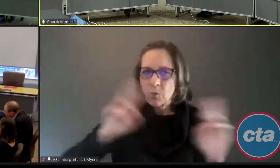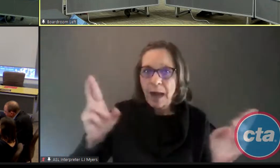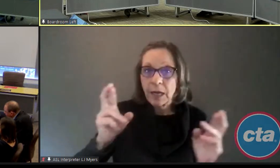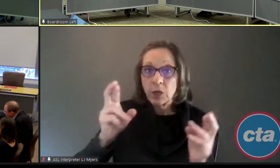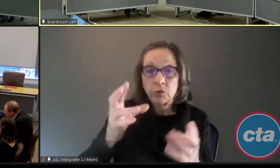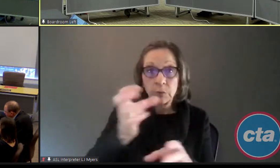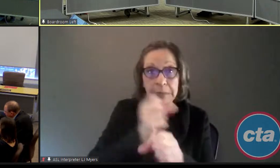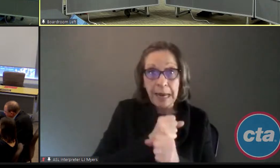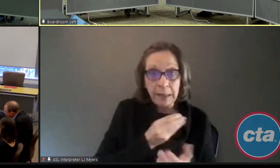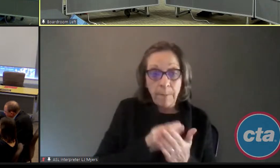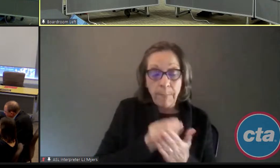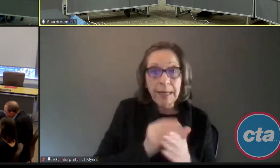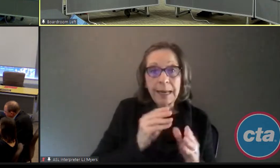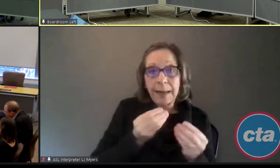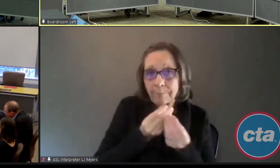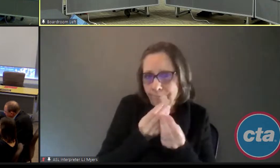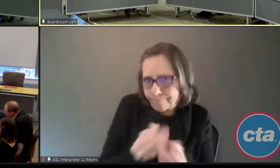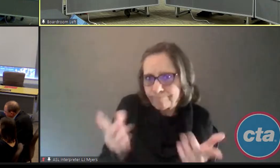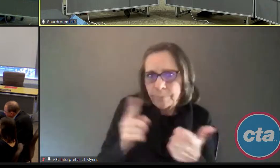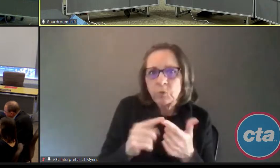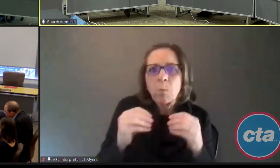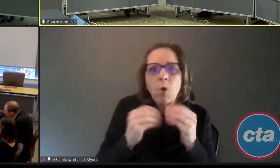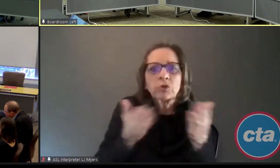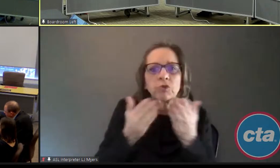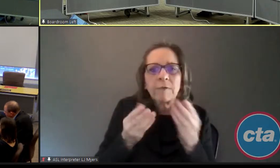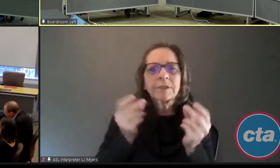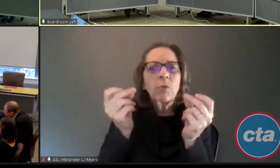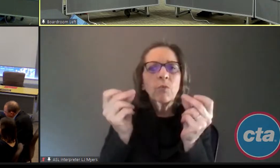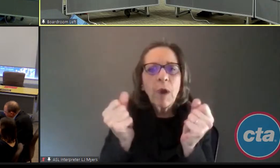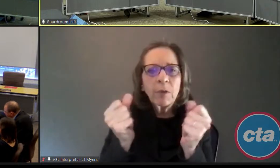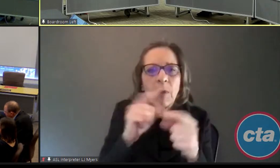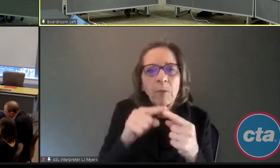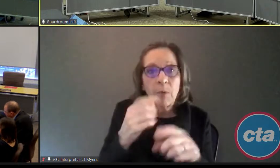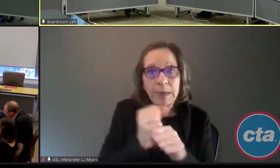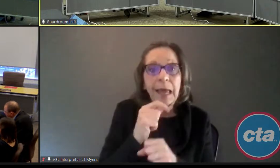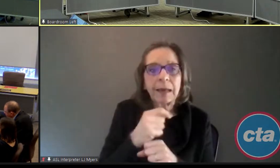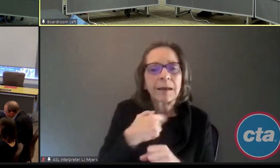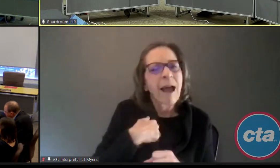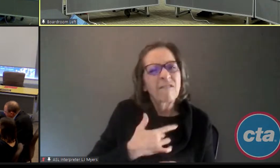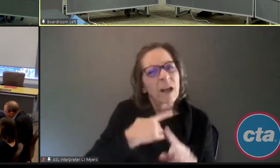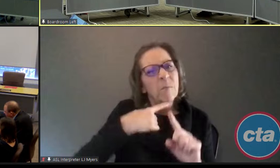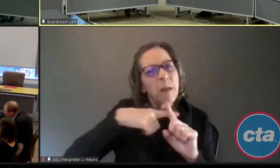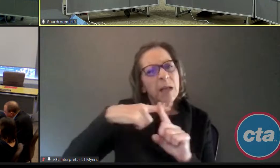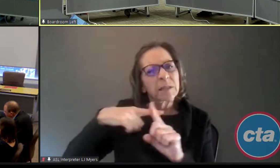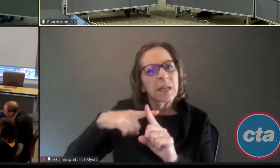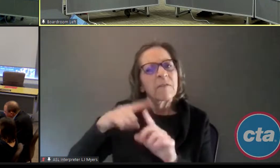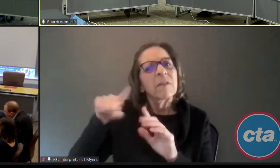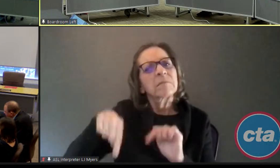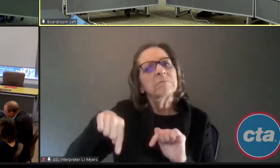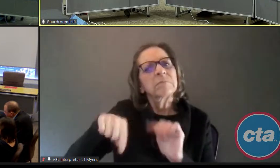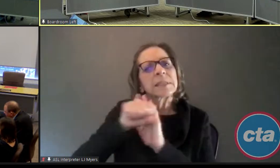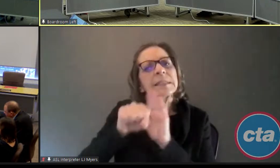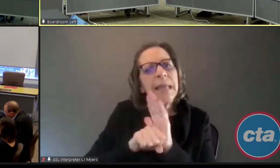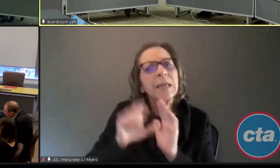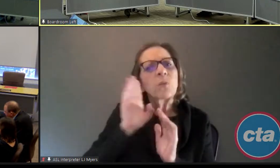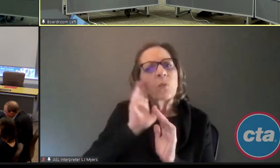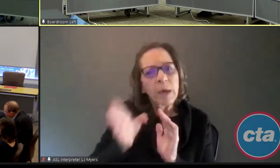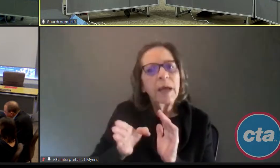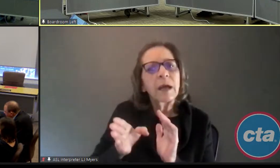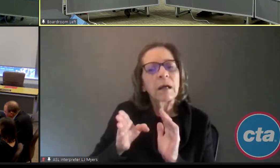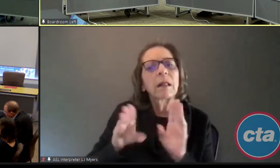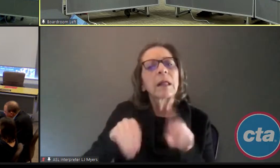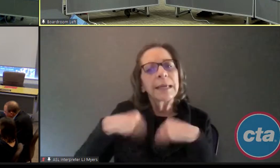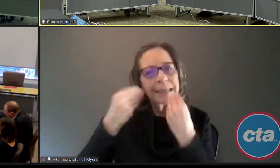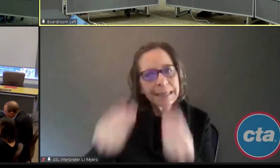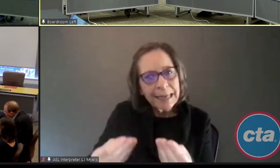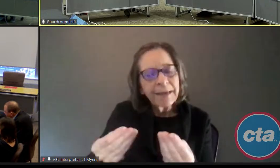and funnel it into more service immediately when we get that. And I'm optimistic that the state will give